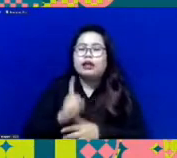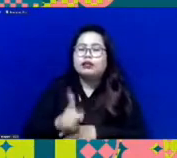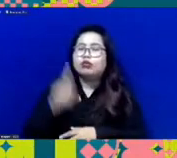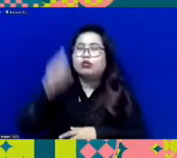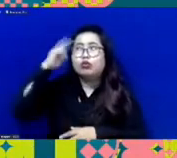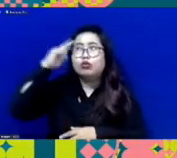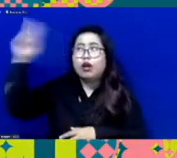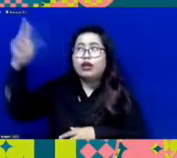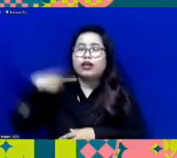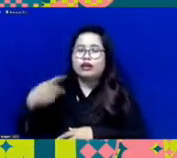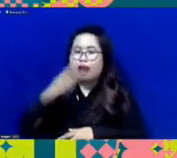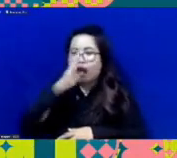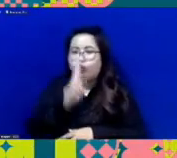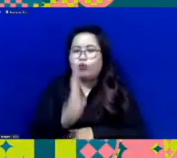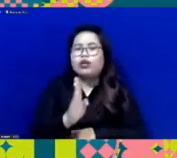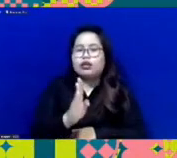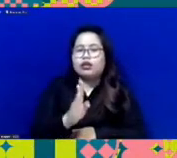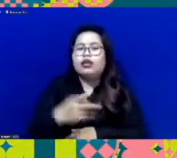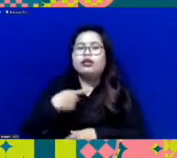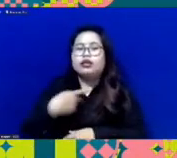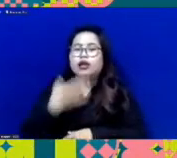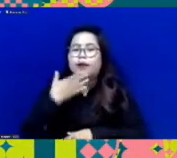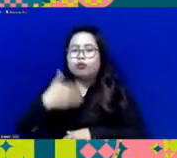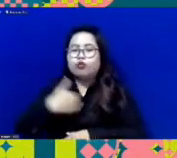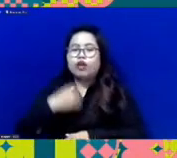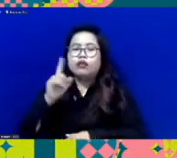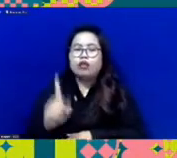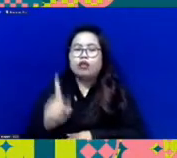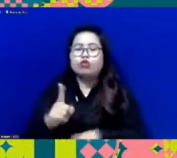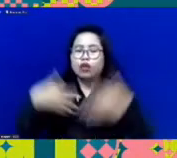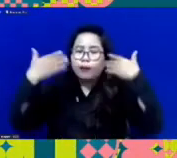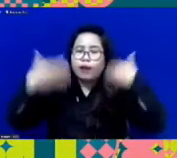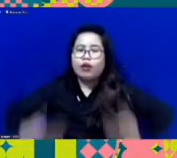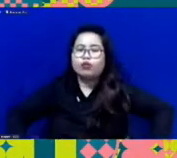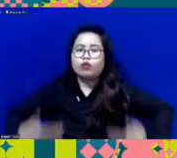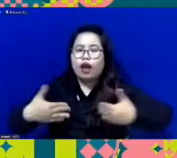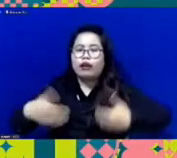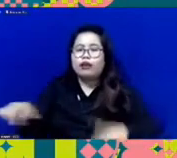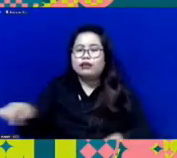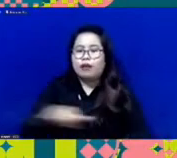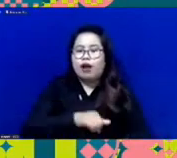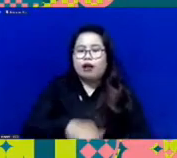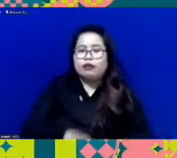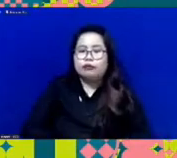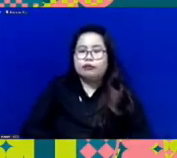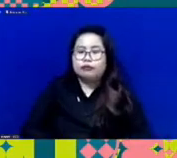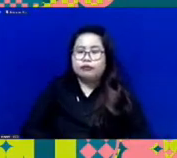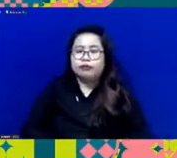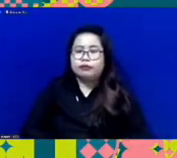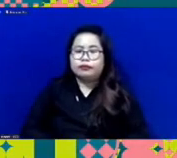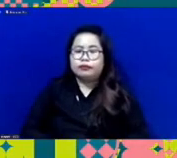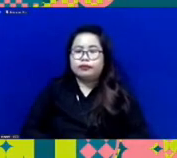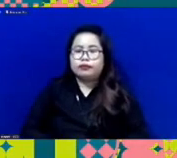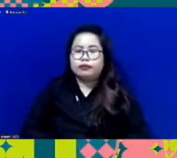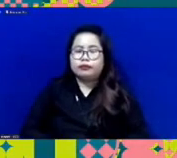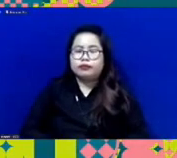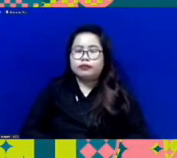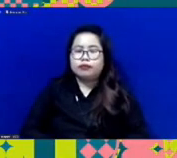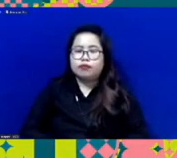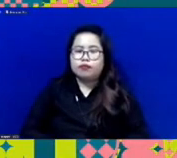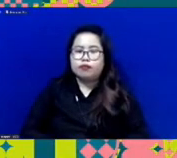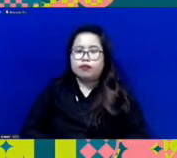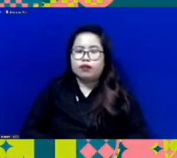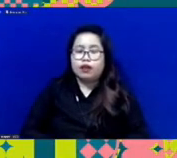is present across all. Sorry, yeah. You wanted to say something, Baba. Yeah, I think what just you told us actually